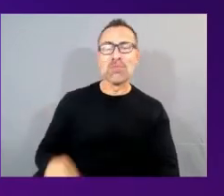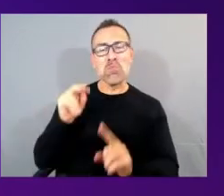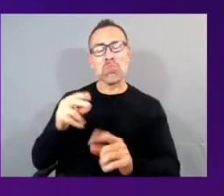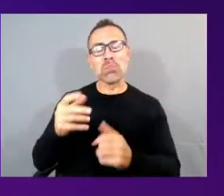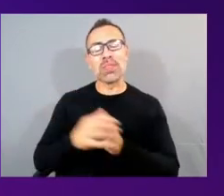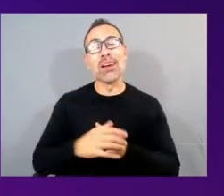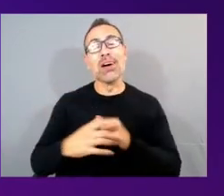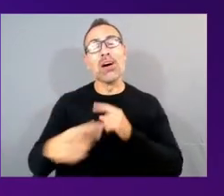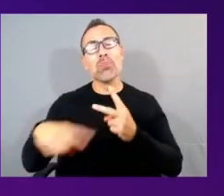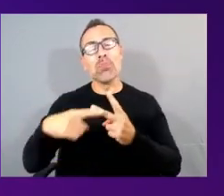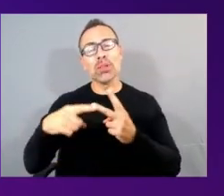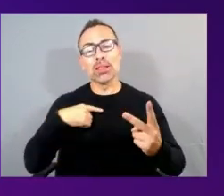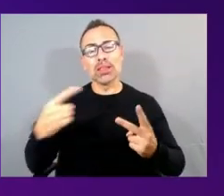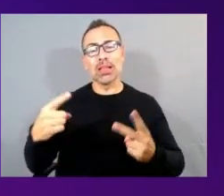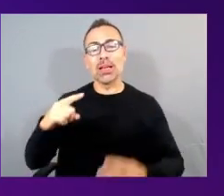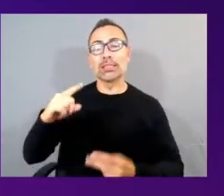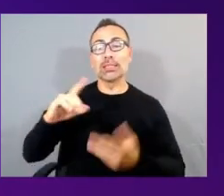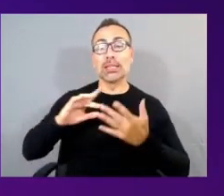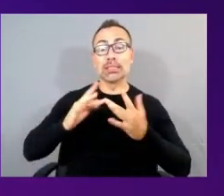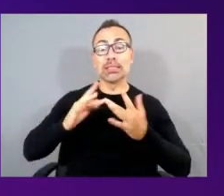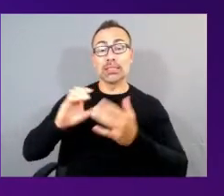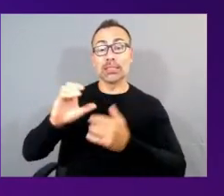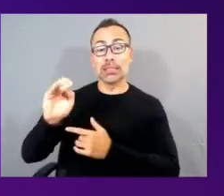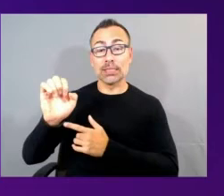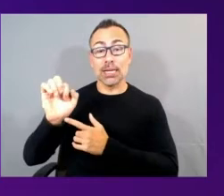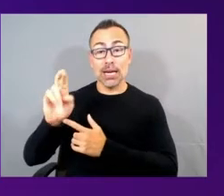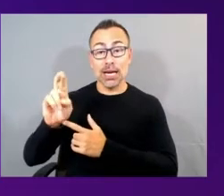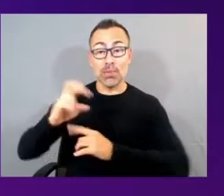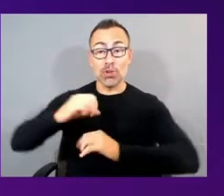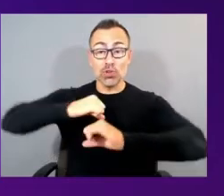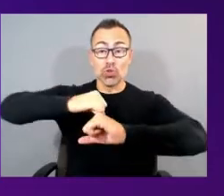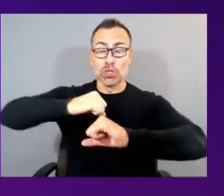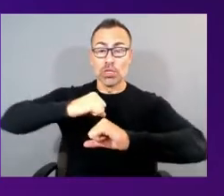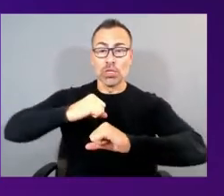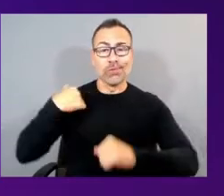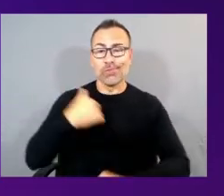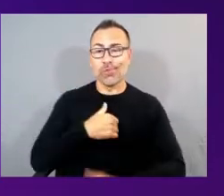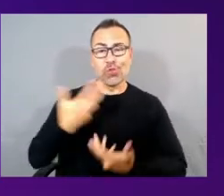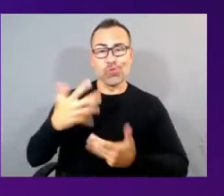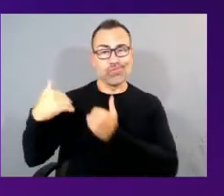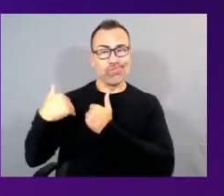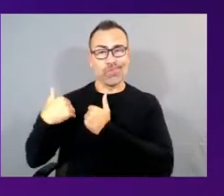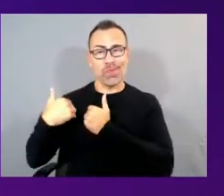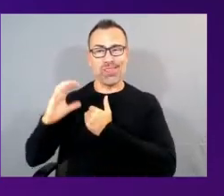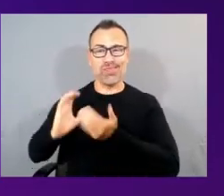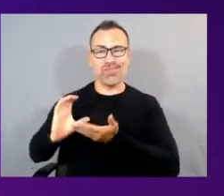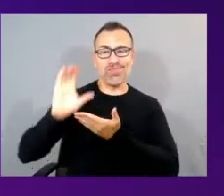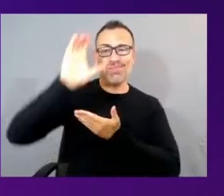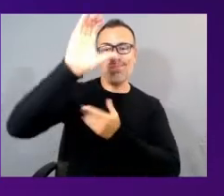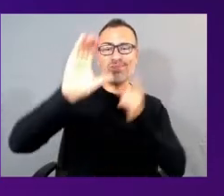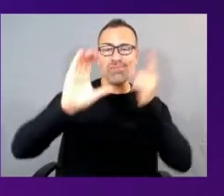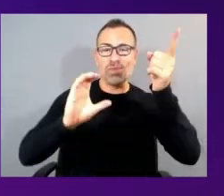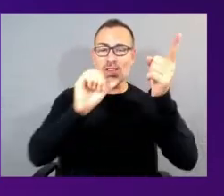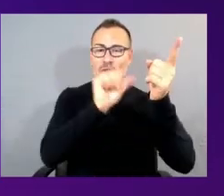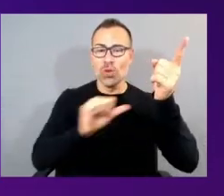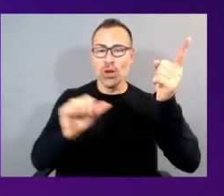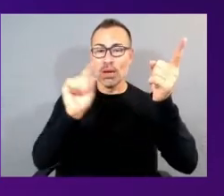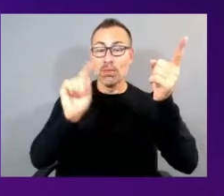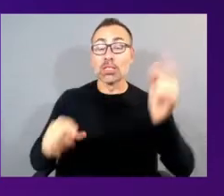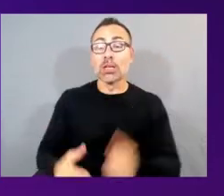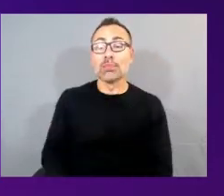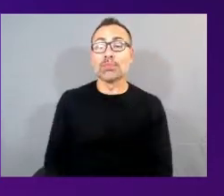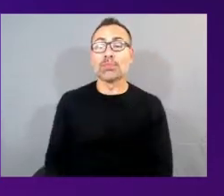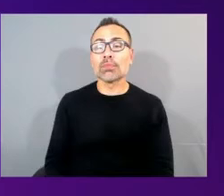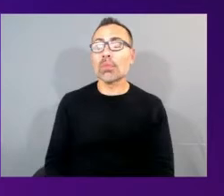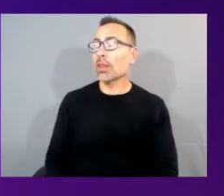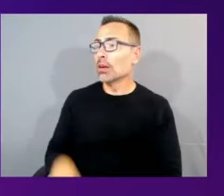Amazon looking after the security than us trying to do that. Absolutely. And how do you envision Tyman will continue to use AWS IoT